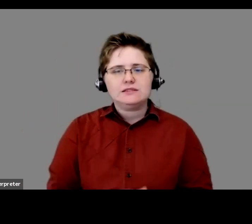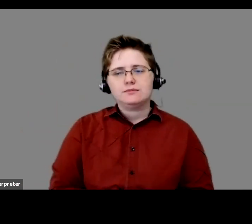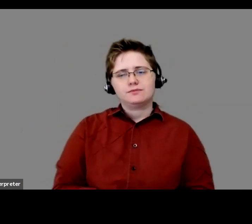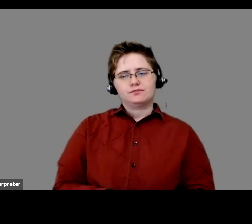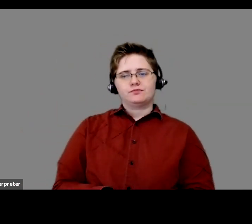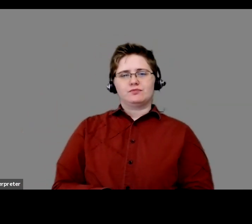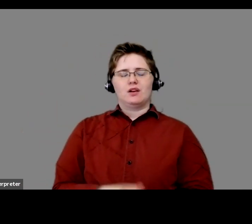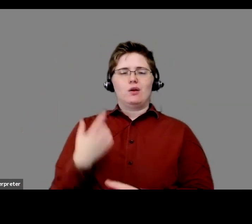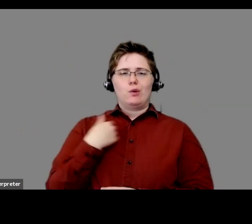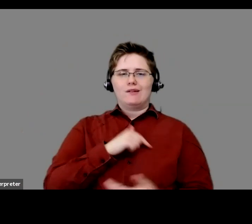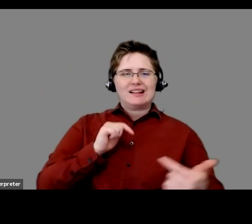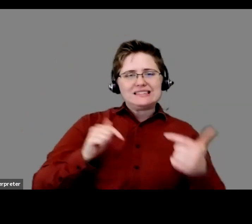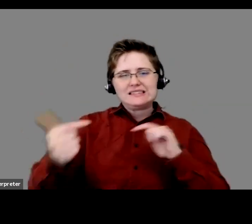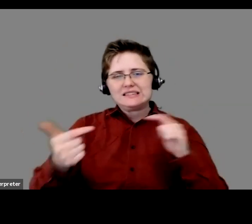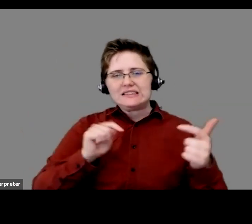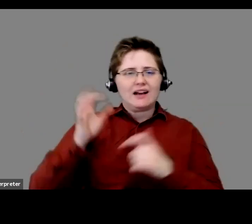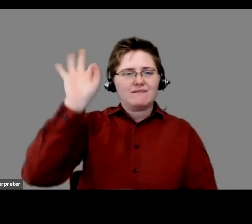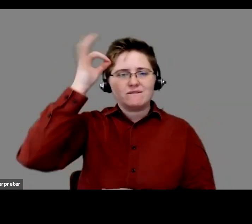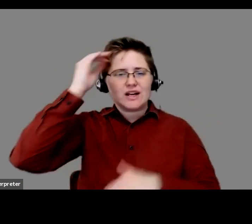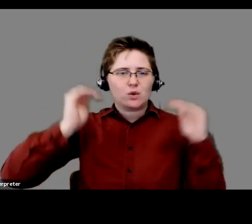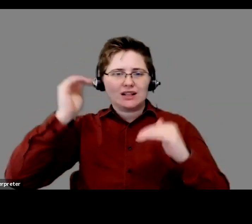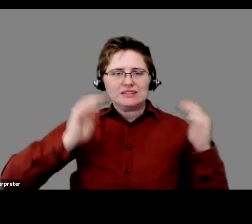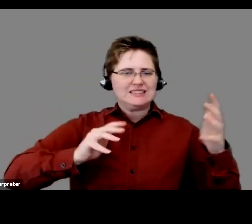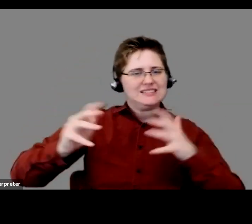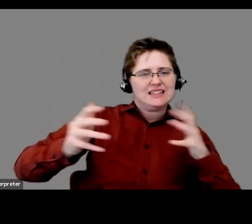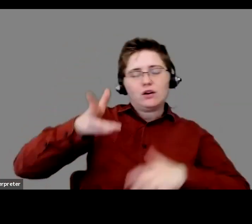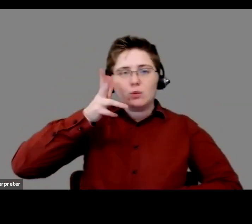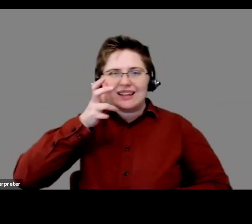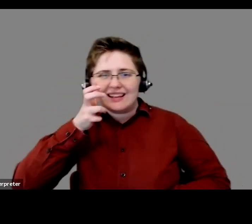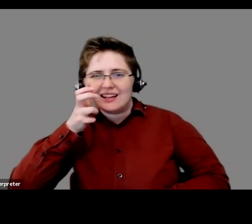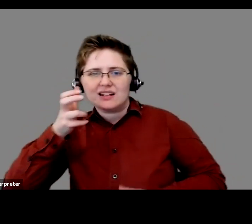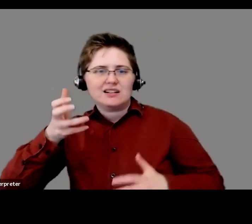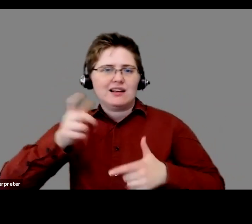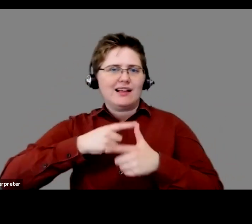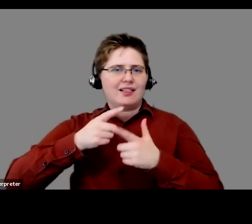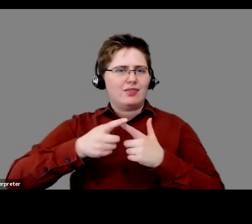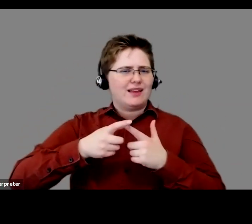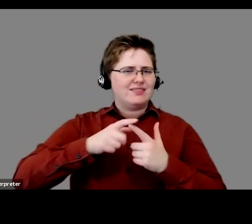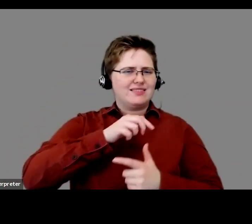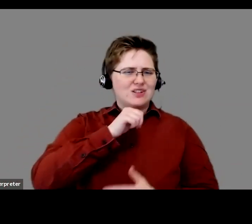So we've gone back and forth on the federal level. We keep hearing things that then aren't